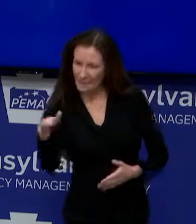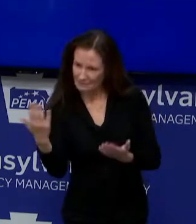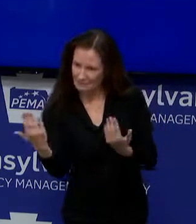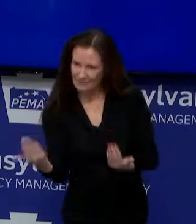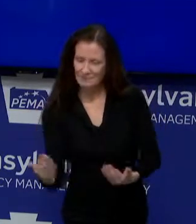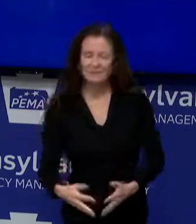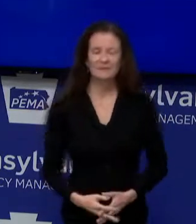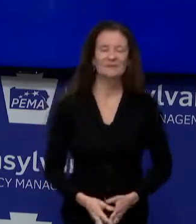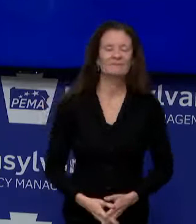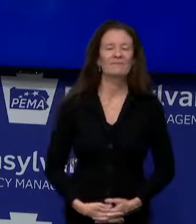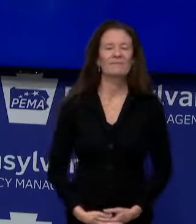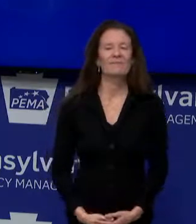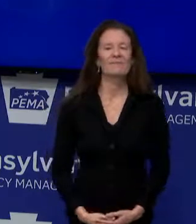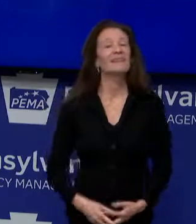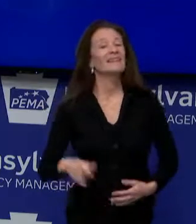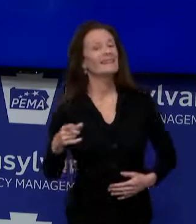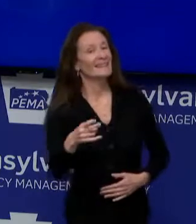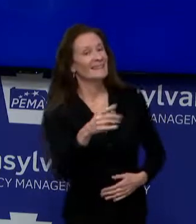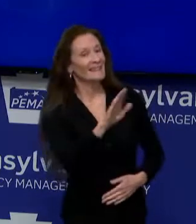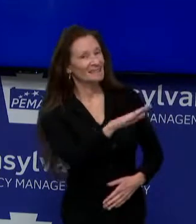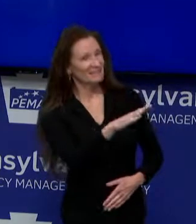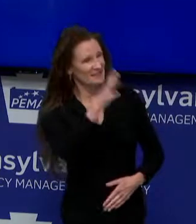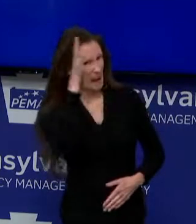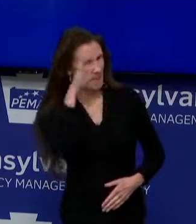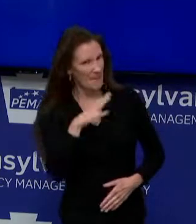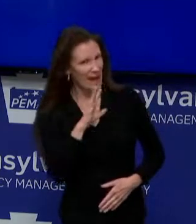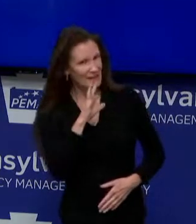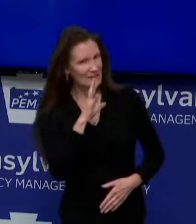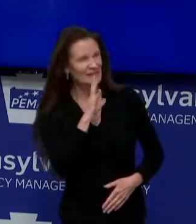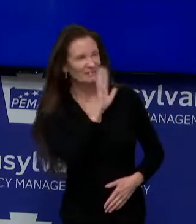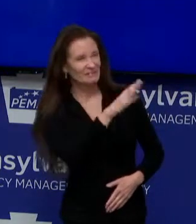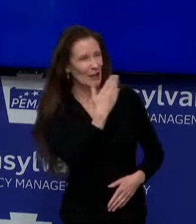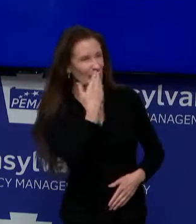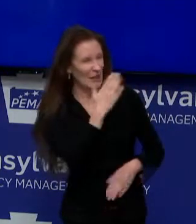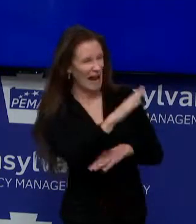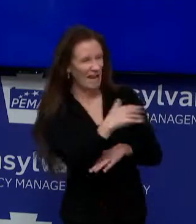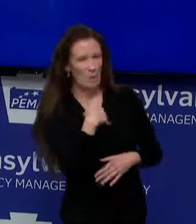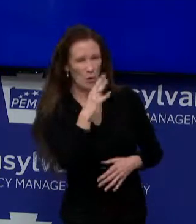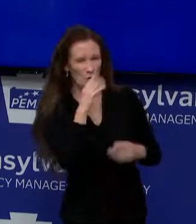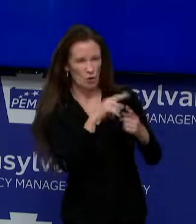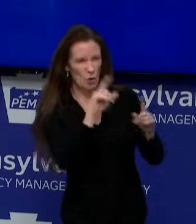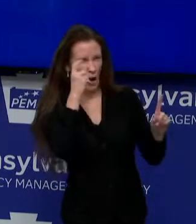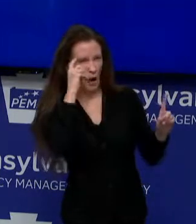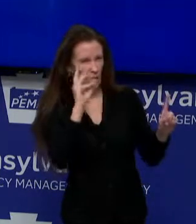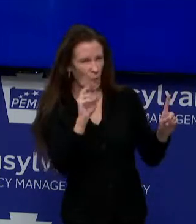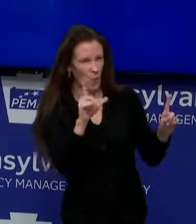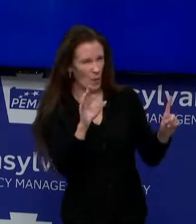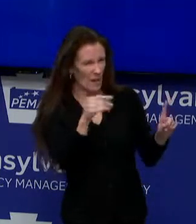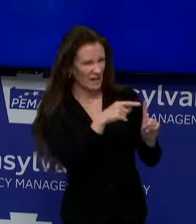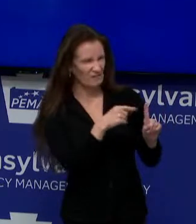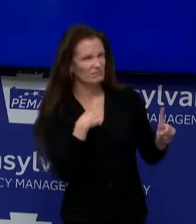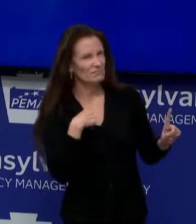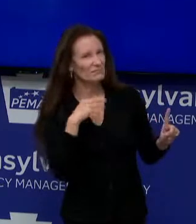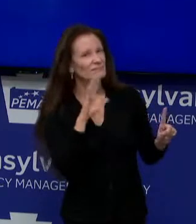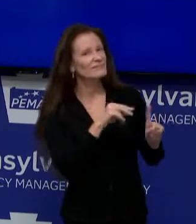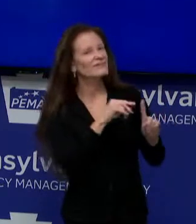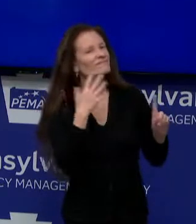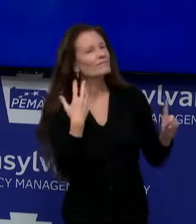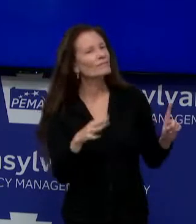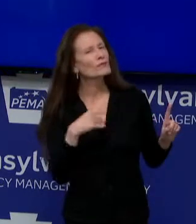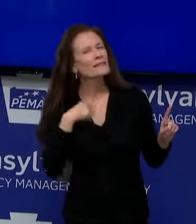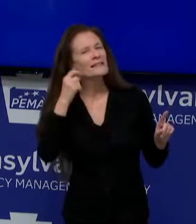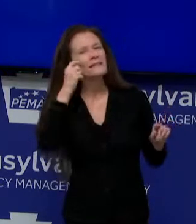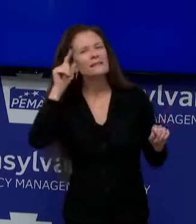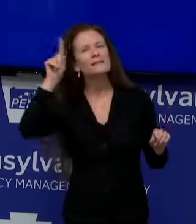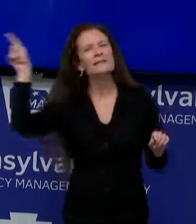Good afternoon. My question is for the governor. Governor Wolf, as we just heard detailed by Secretary Boockvar